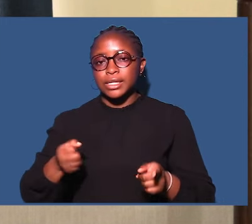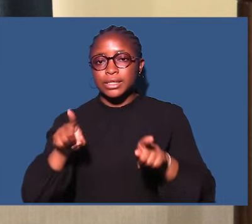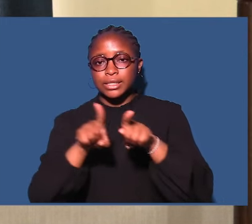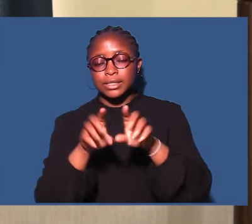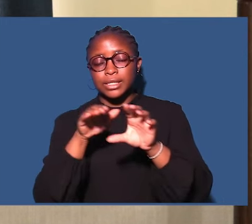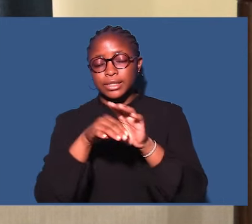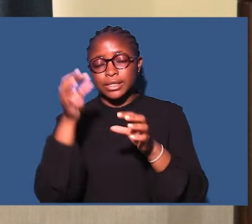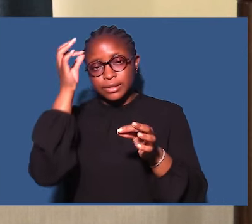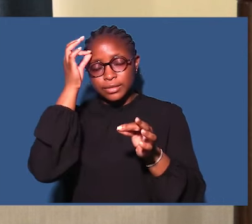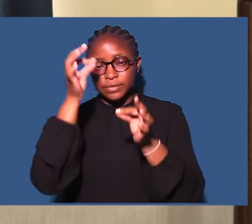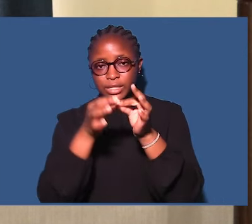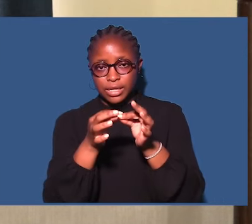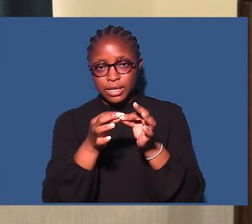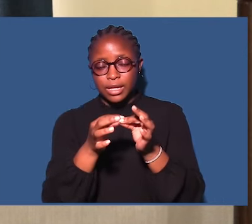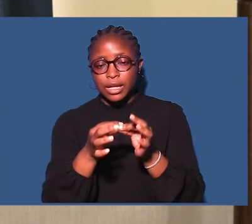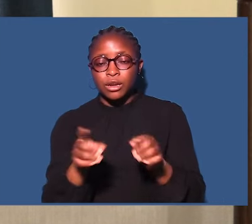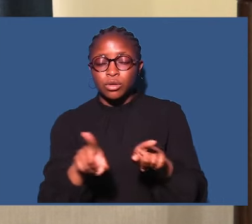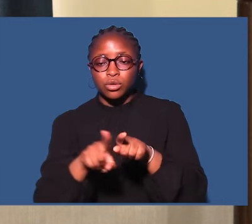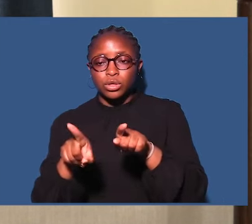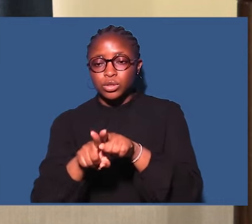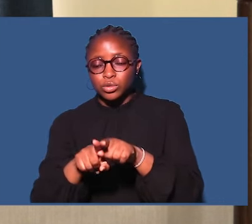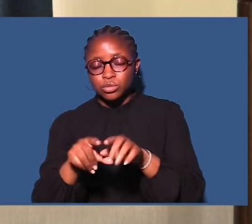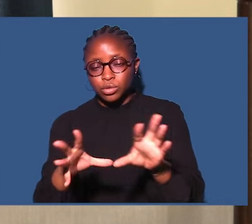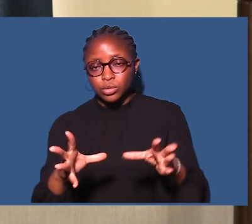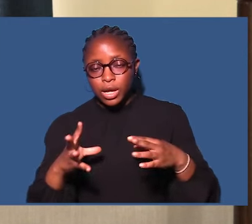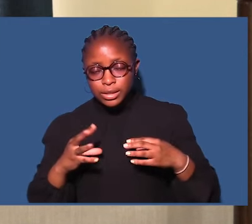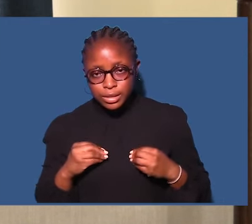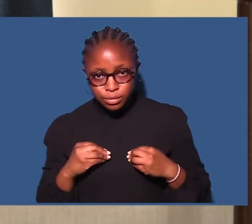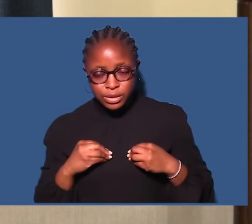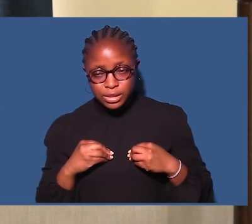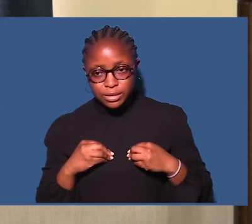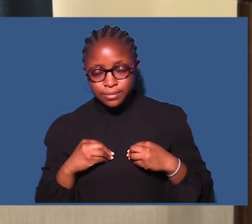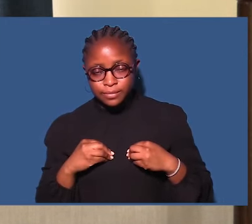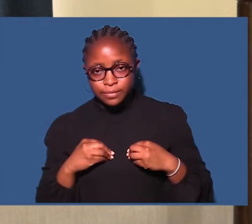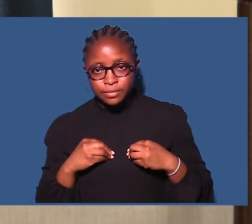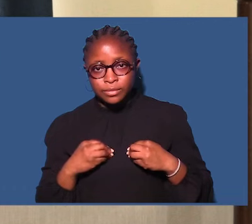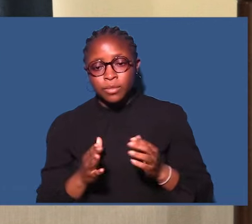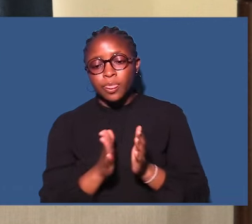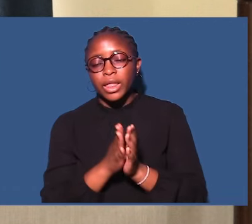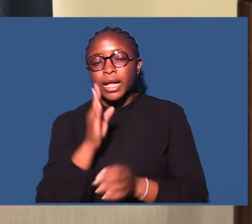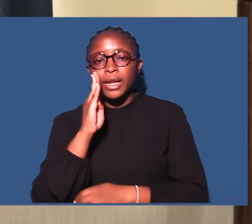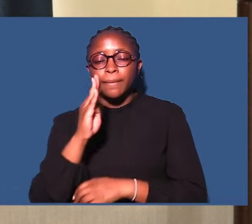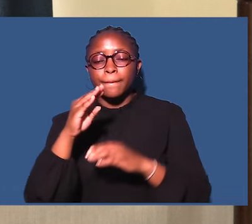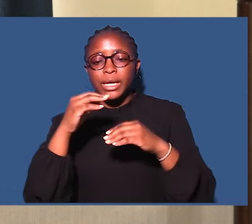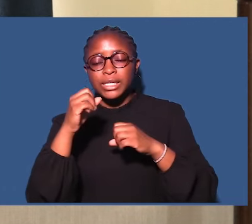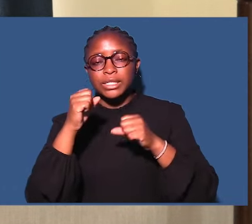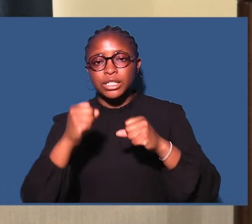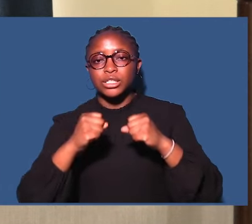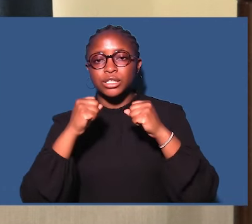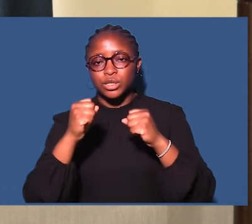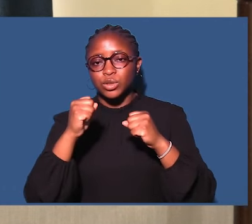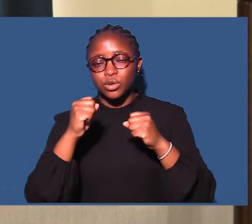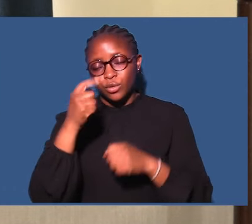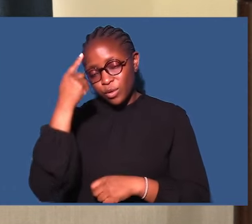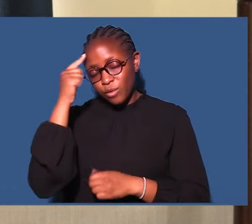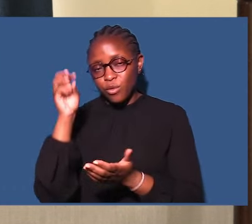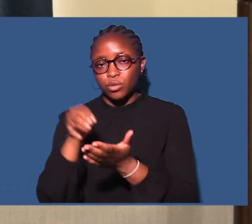bear with them, and also to be strong for them.